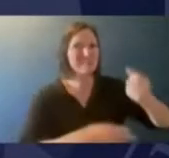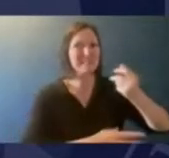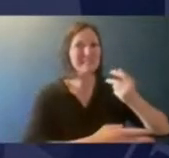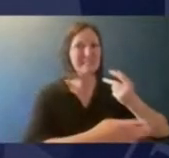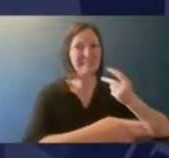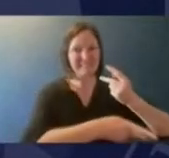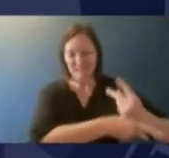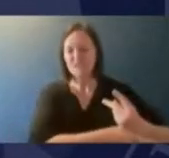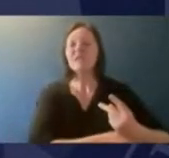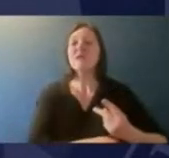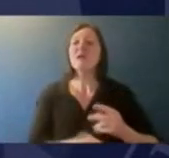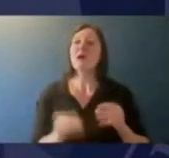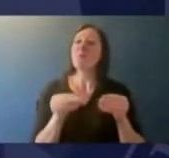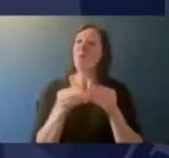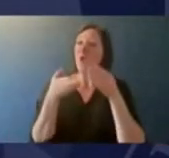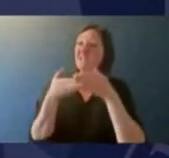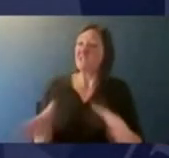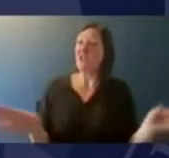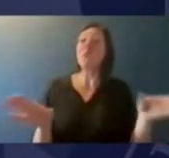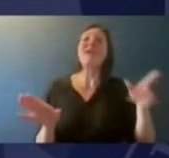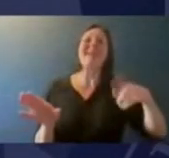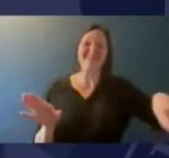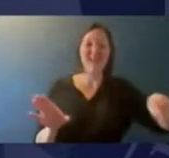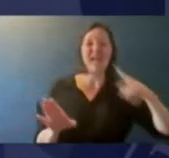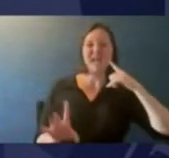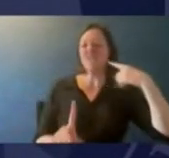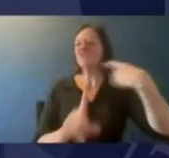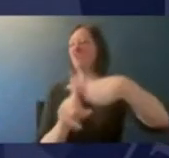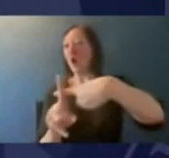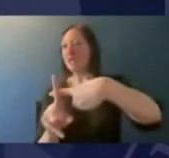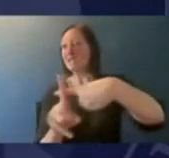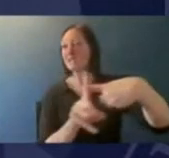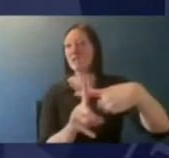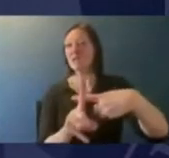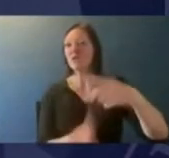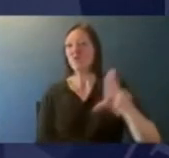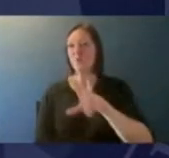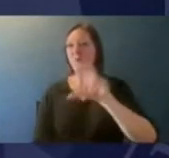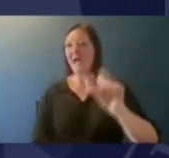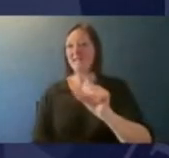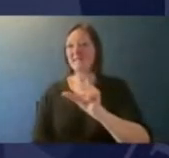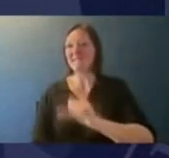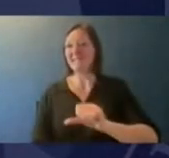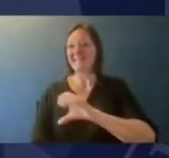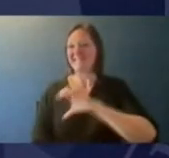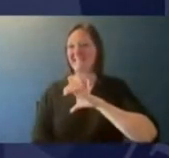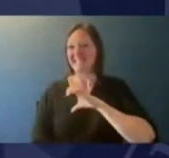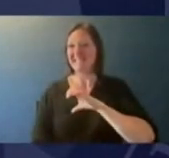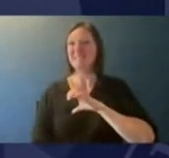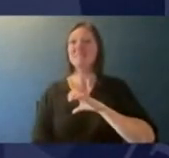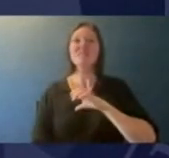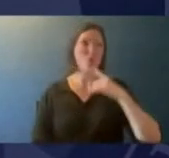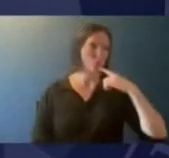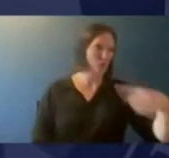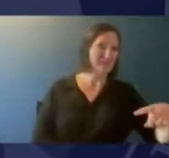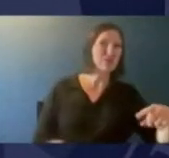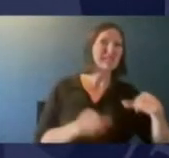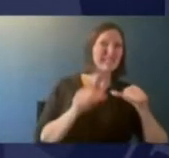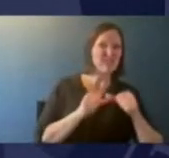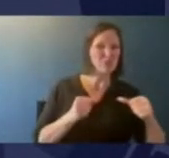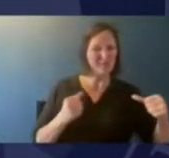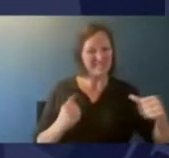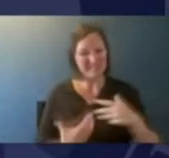generally targeting American citizens, Russia's continued attempts to intimidate,